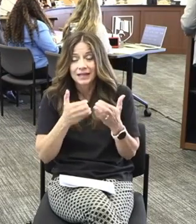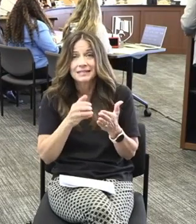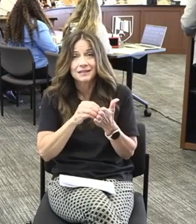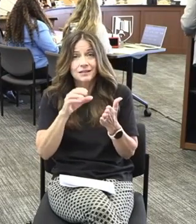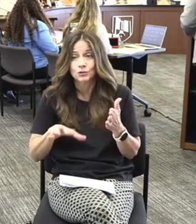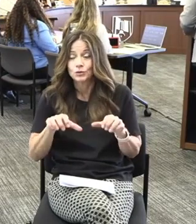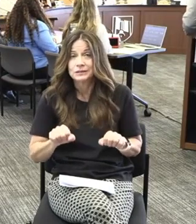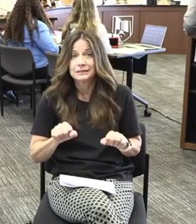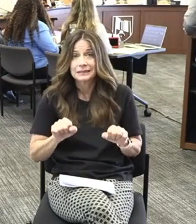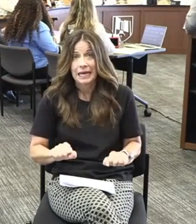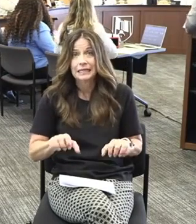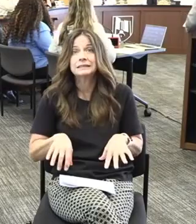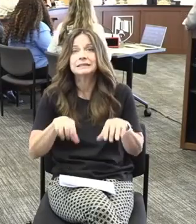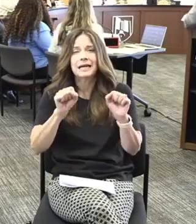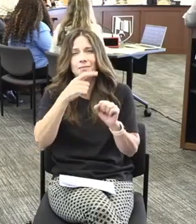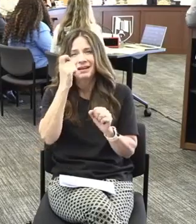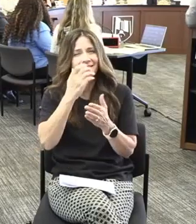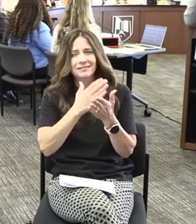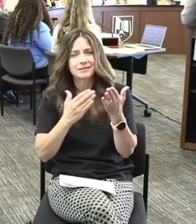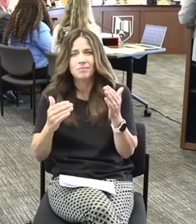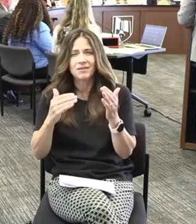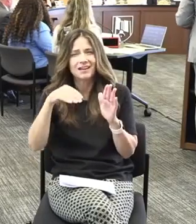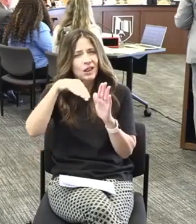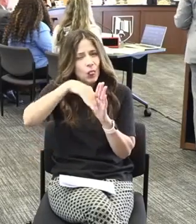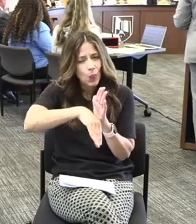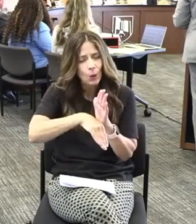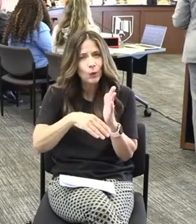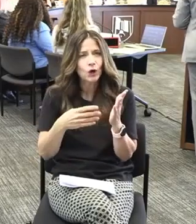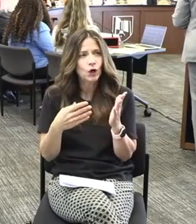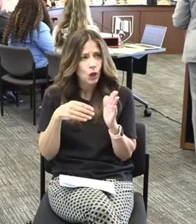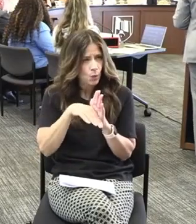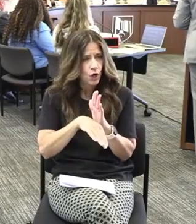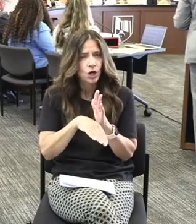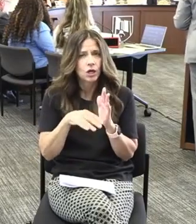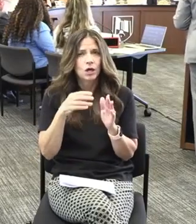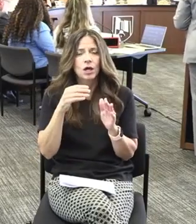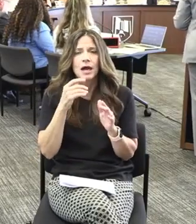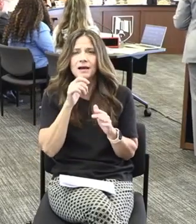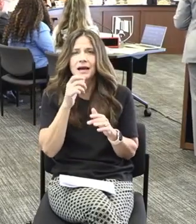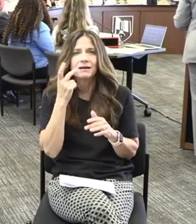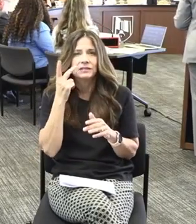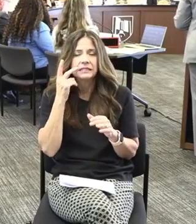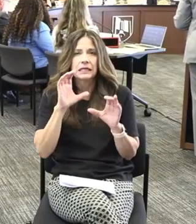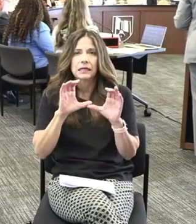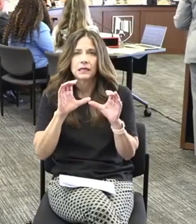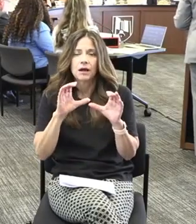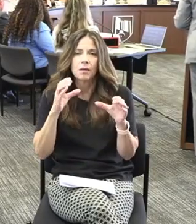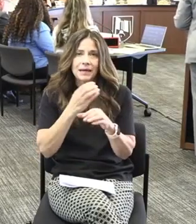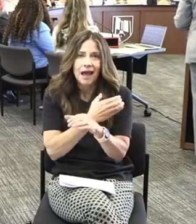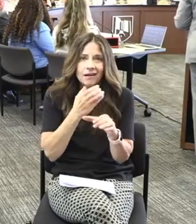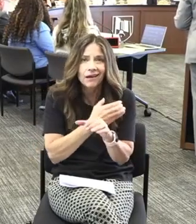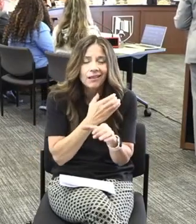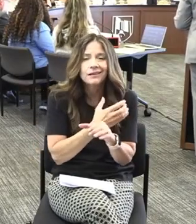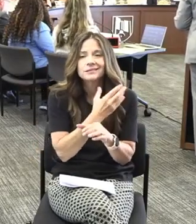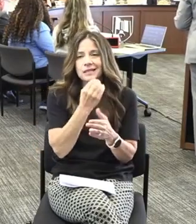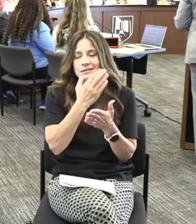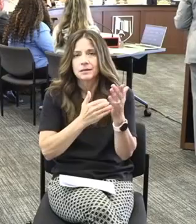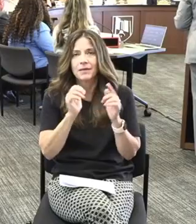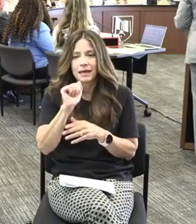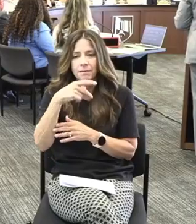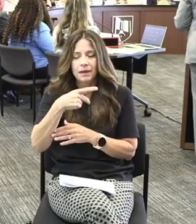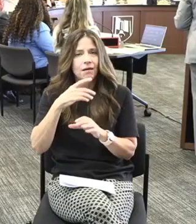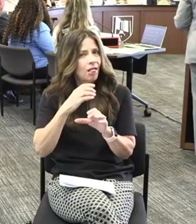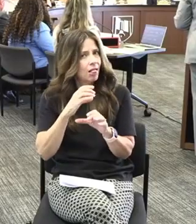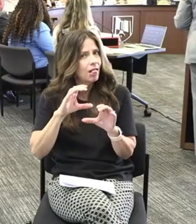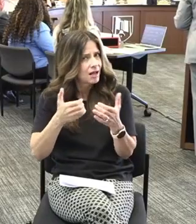take. Because some think it's just the lower, but it's not just the lower. Because I've seen calculus and I've seen some of the AP classes that they're able to do